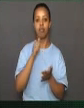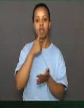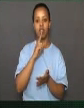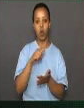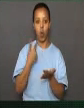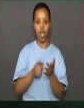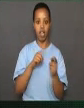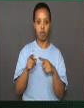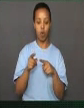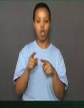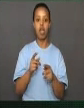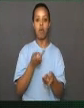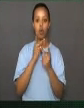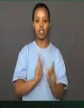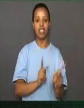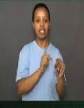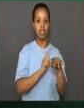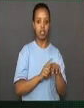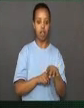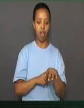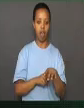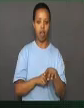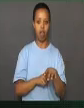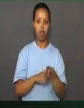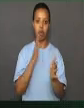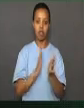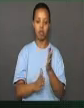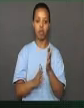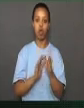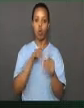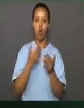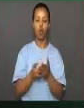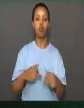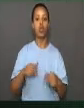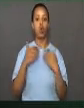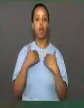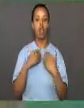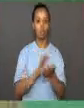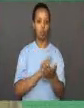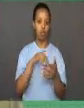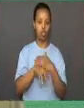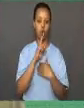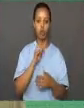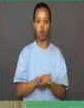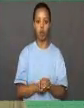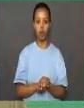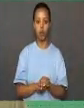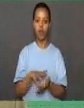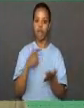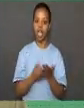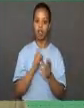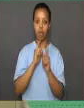which protein synthesis occurs in all living cells. Were you able